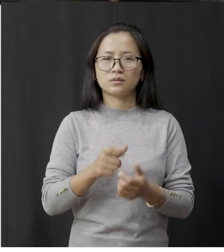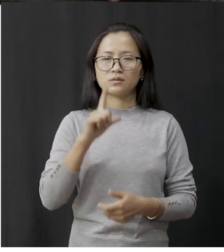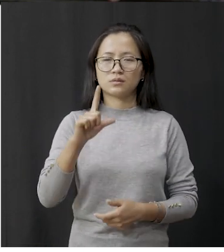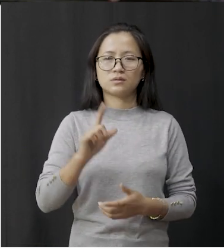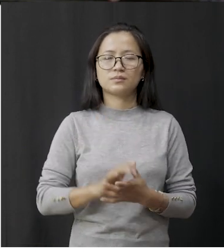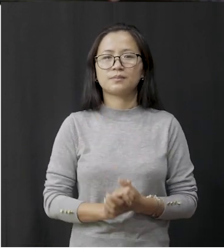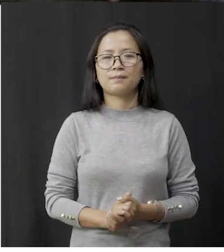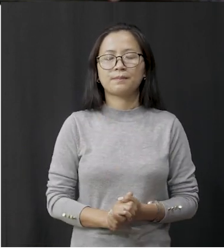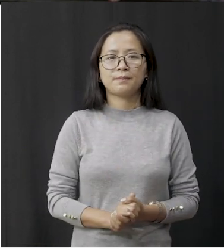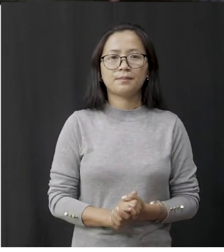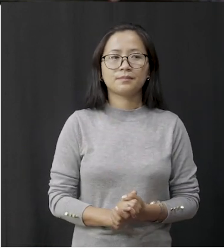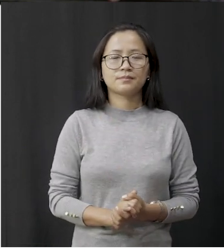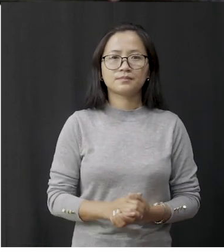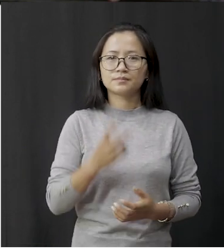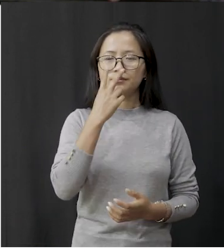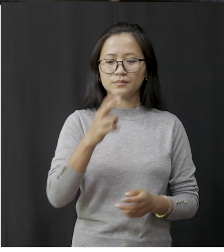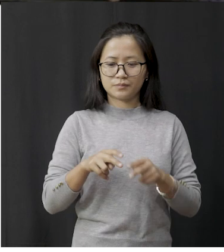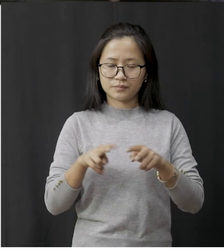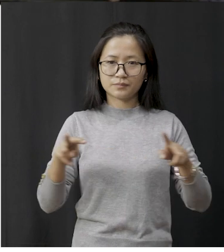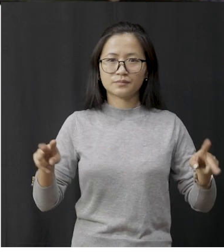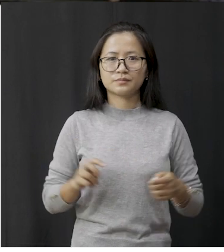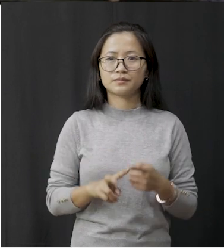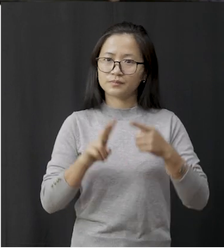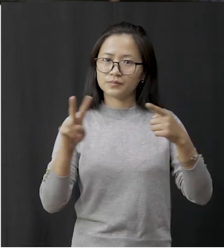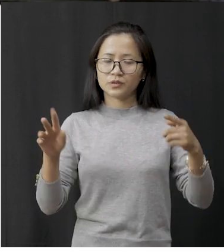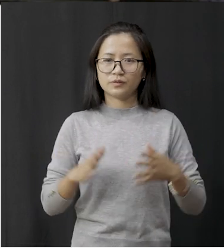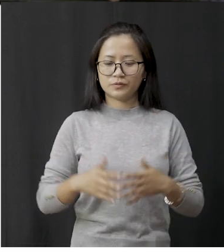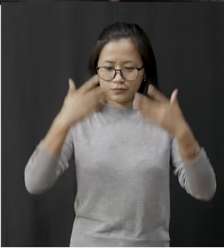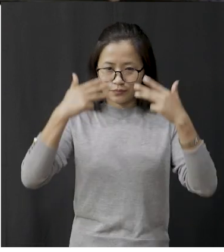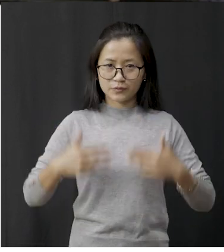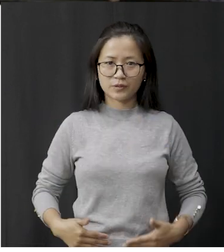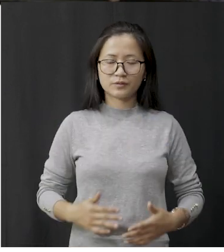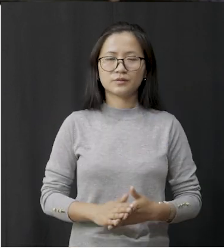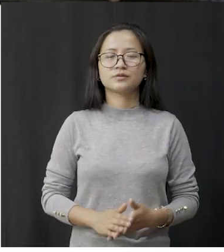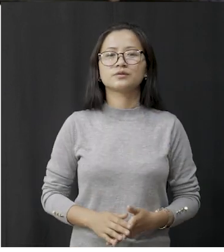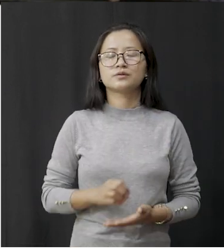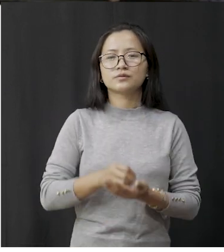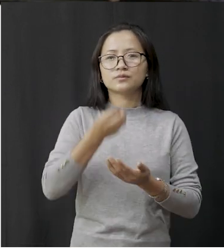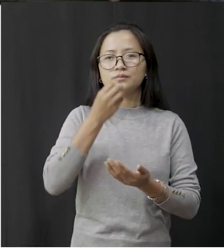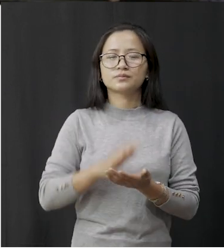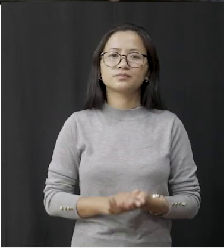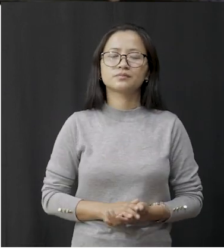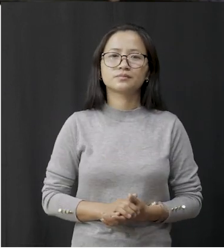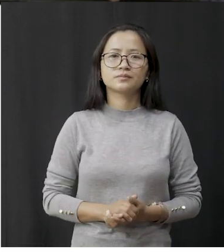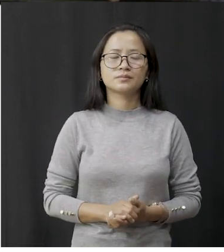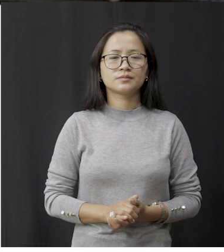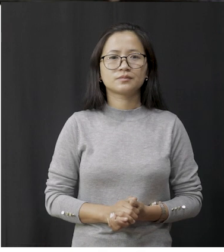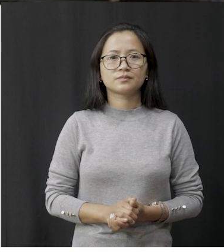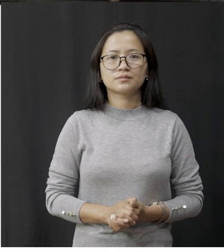students, we have seen all different types of healthy food, right? So let's recollect them. We